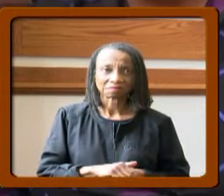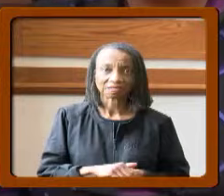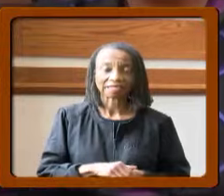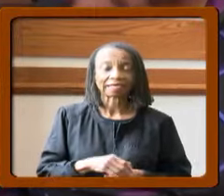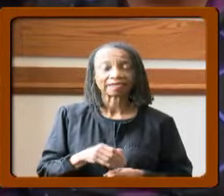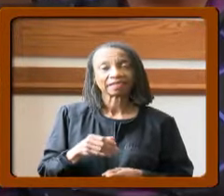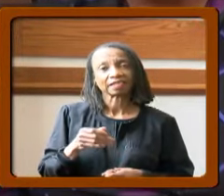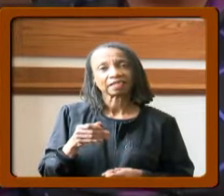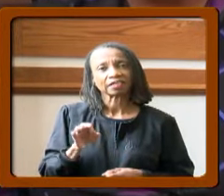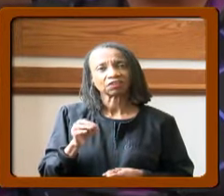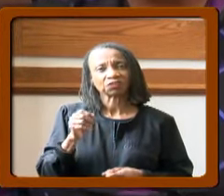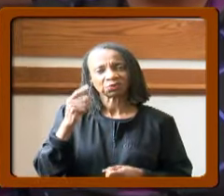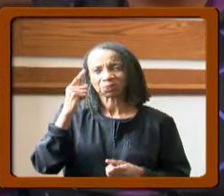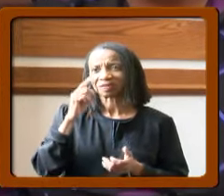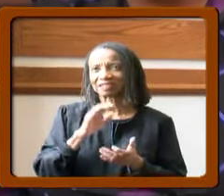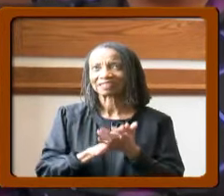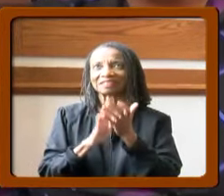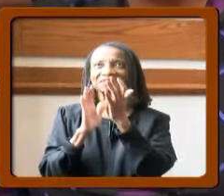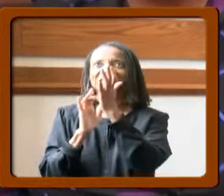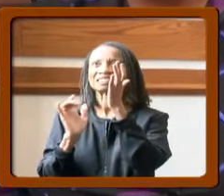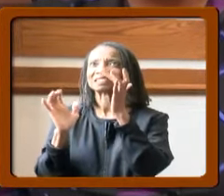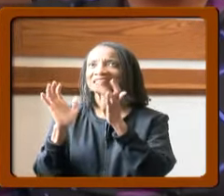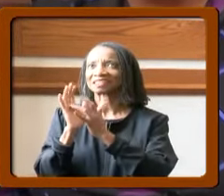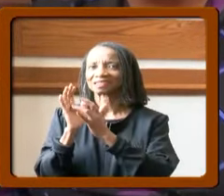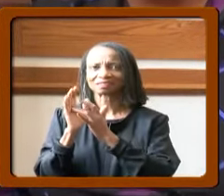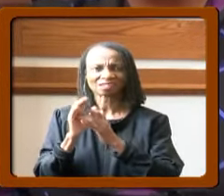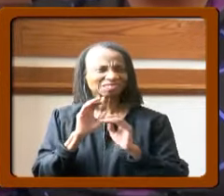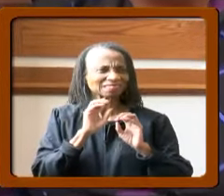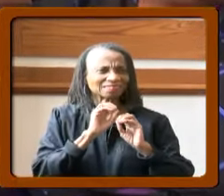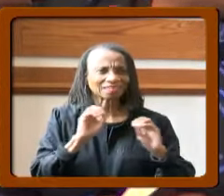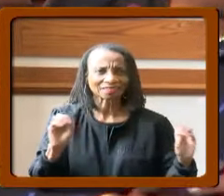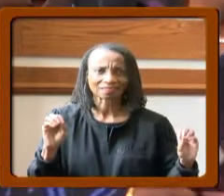If you would believe in Jesus, there's nothing stopping you.